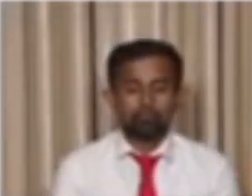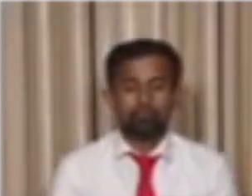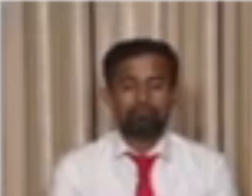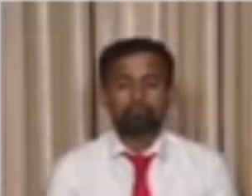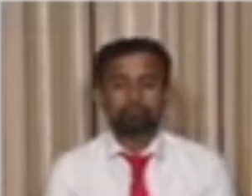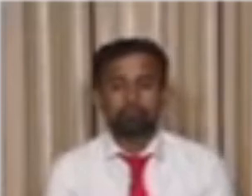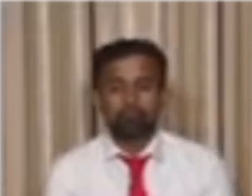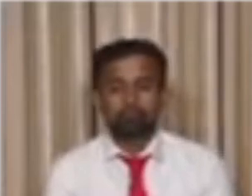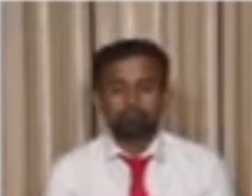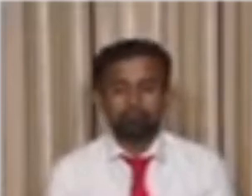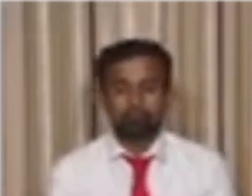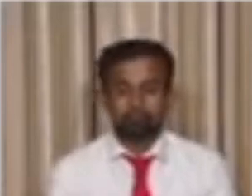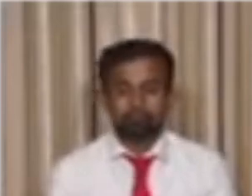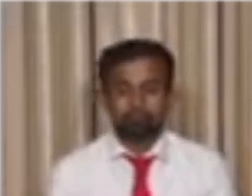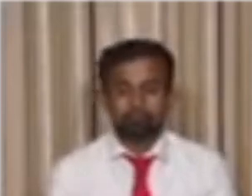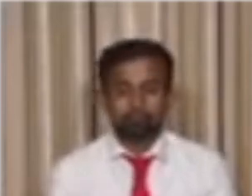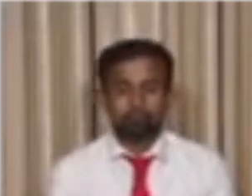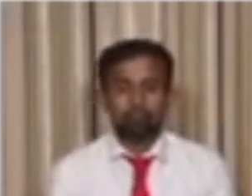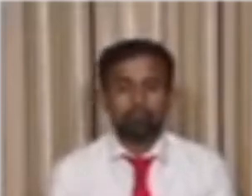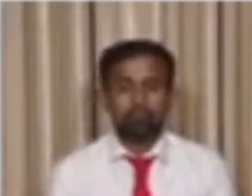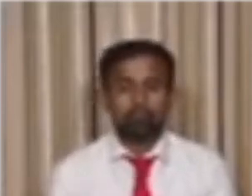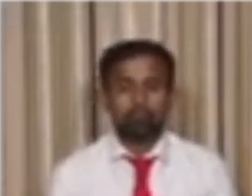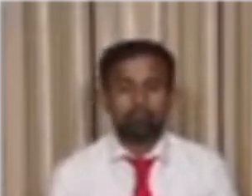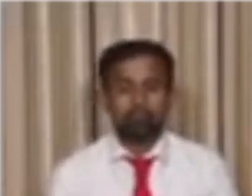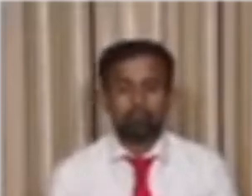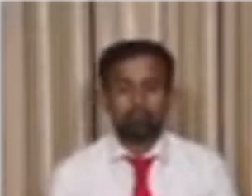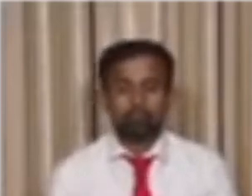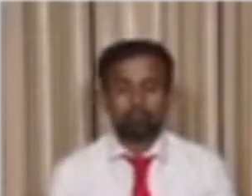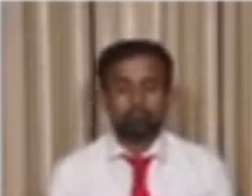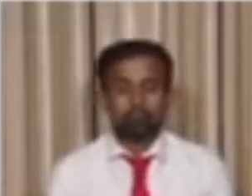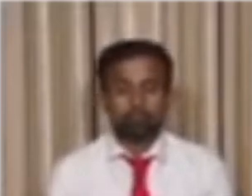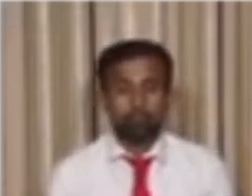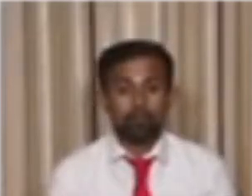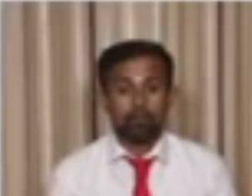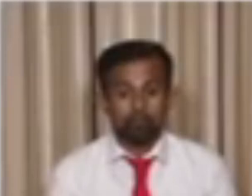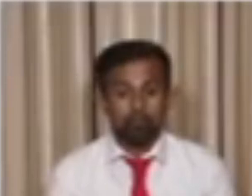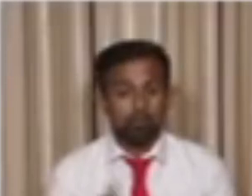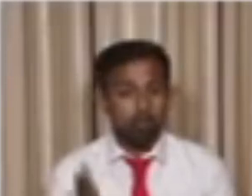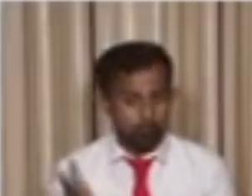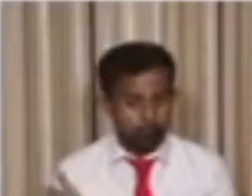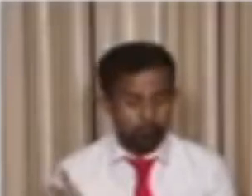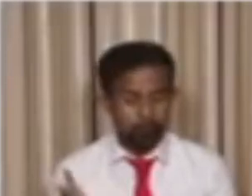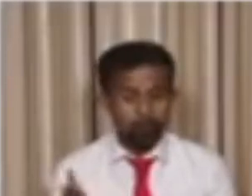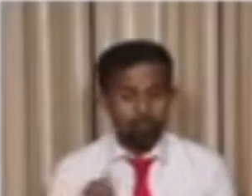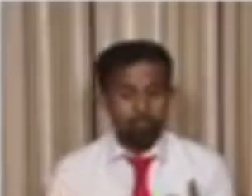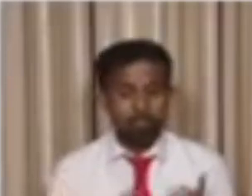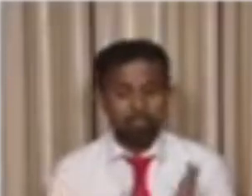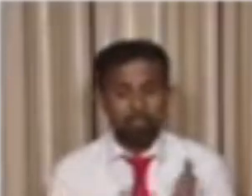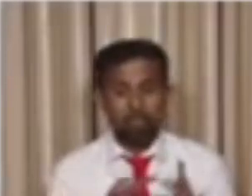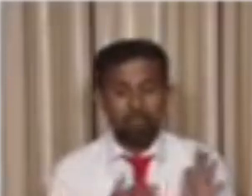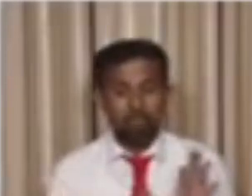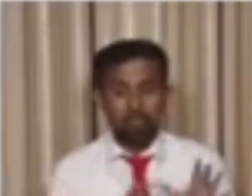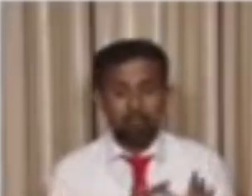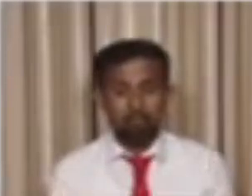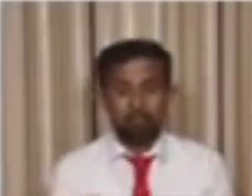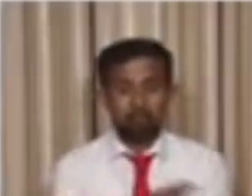the Tamil population, half the upcountry Tamil population from this country. More than half. That evicted them